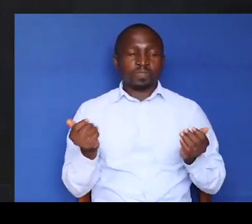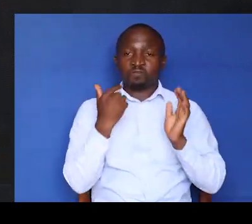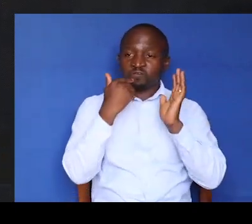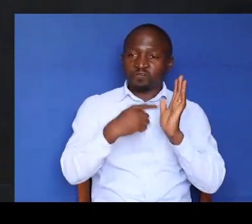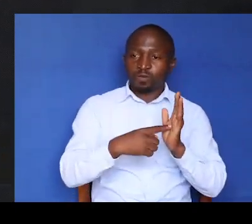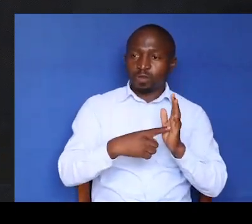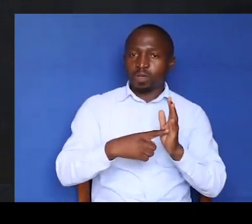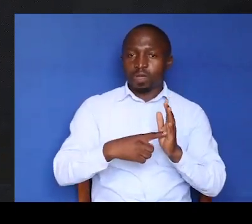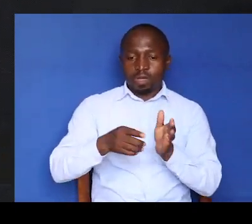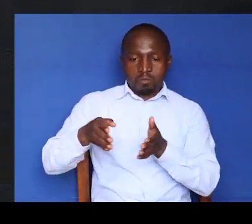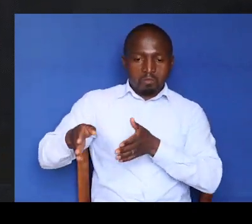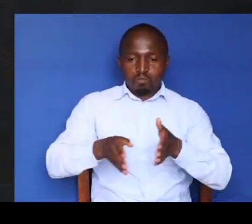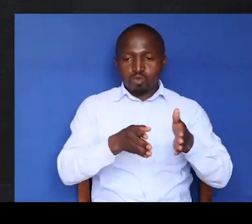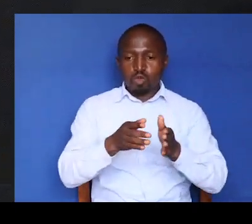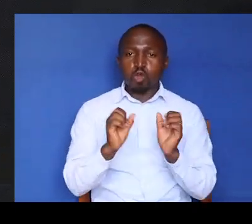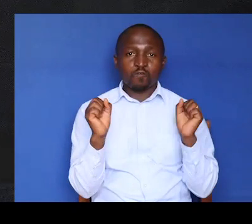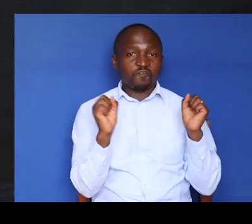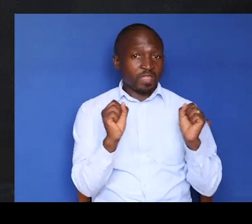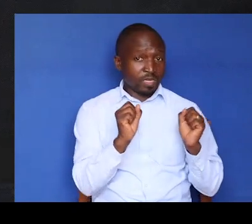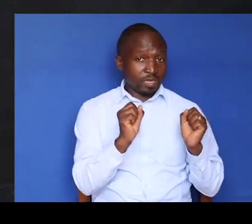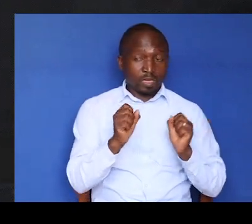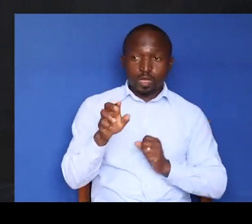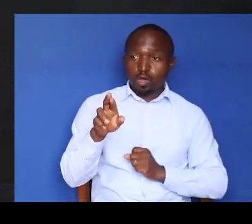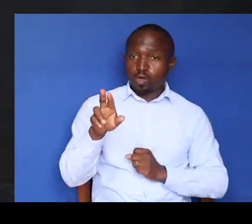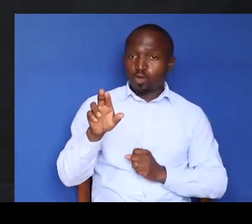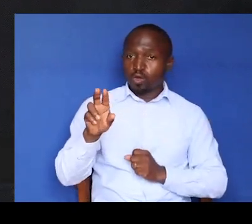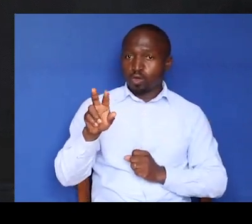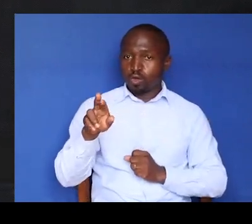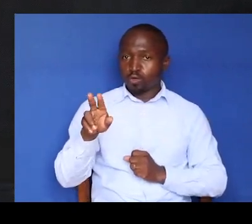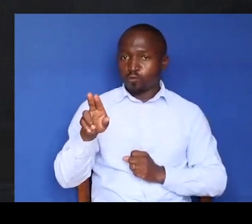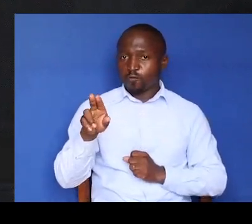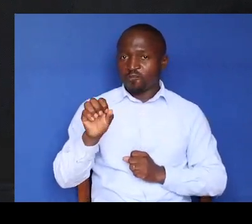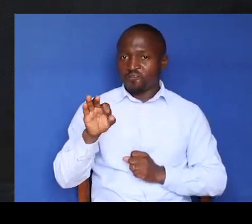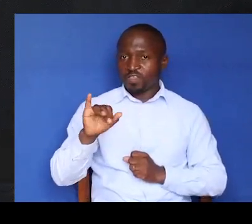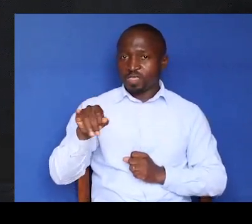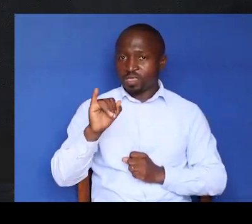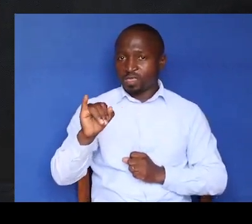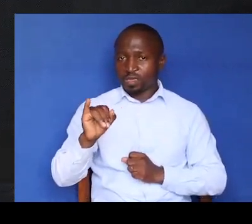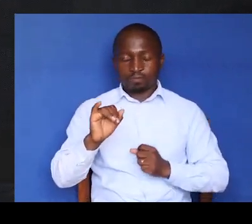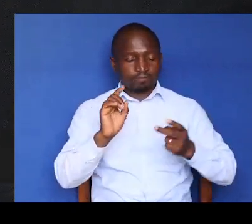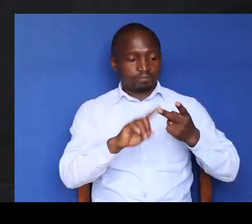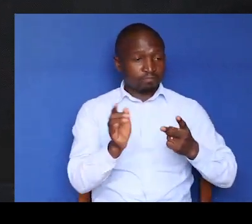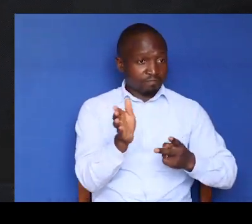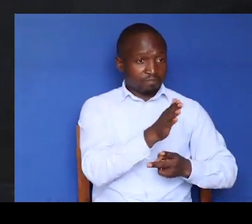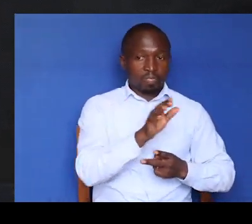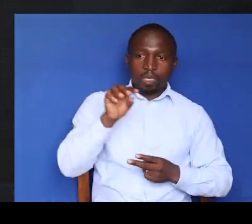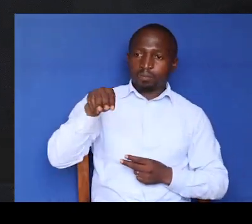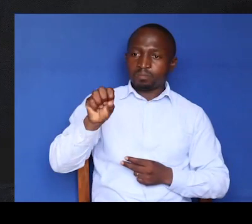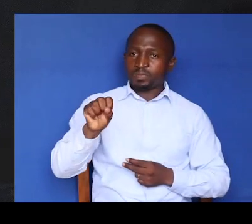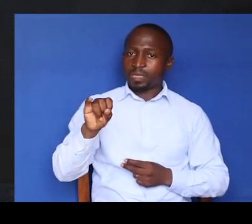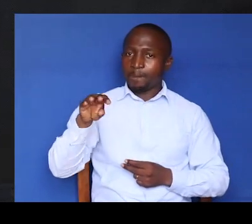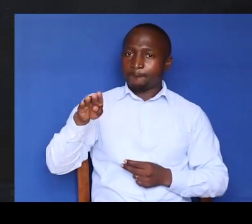have Rufiji River. We have Msimbazi River. Msimbazi River is weak enough.